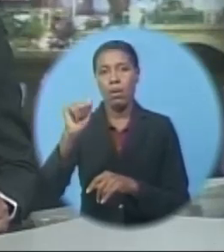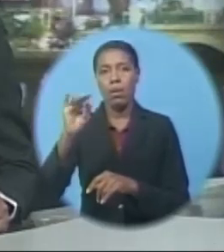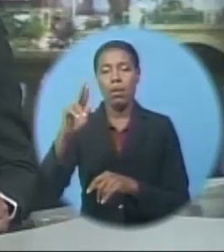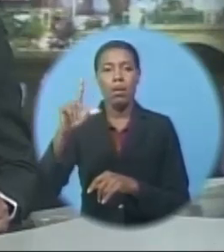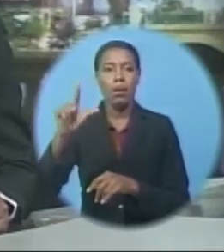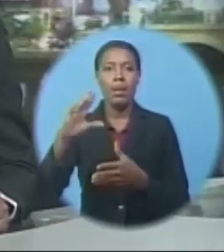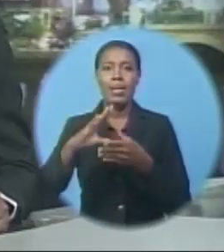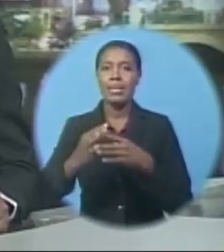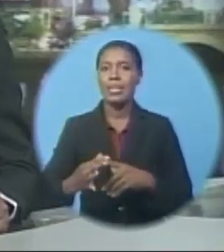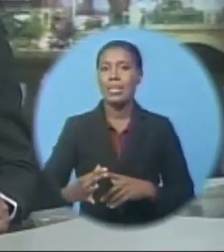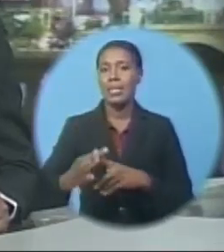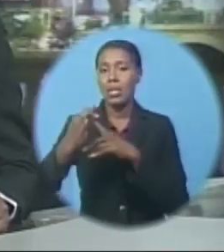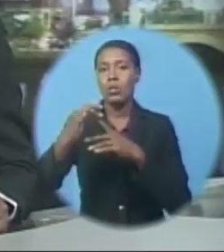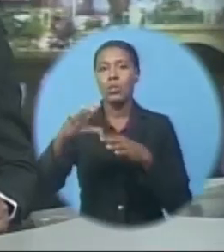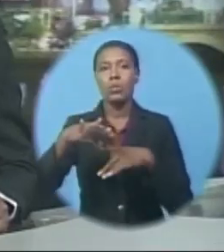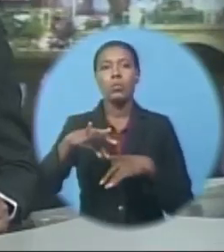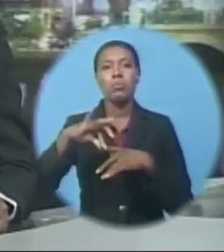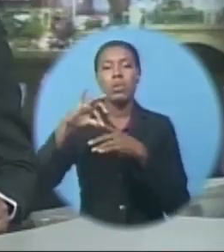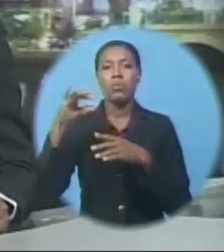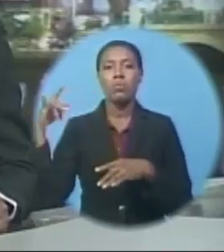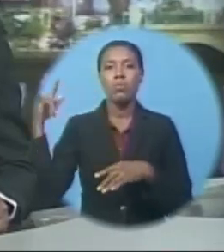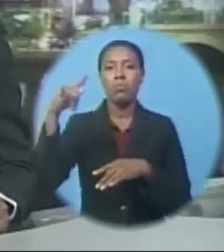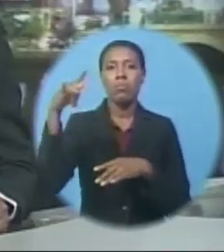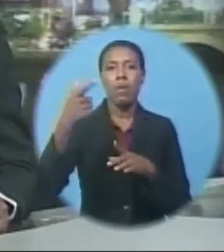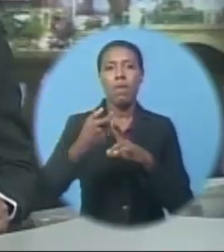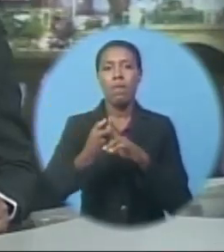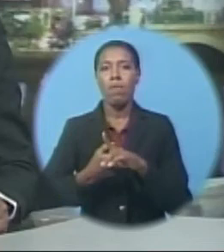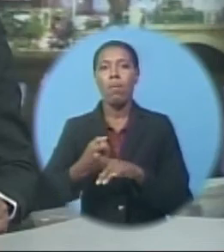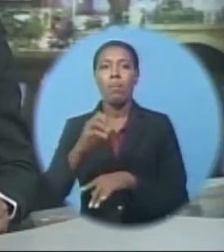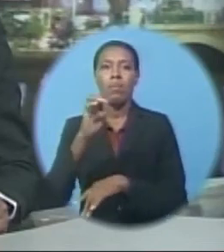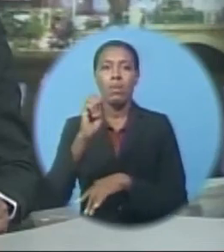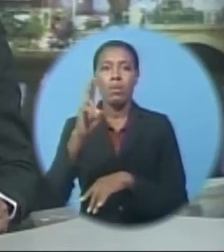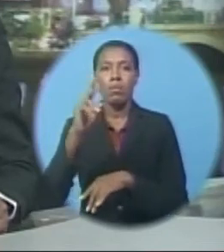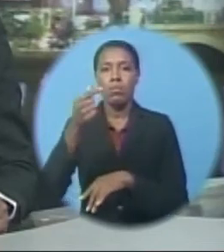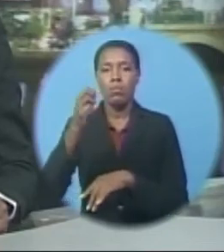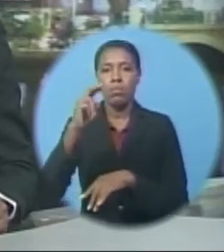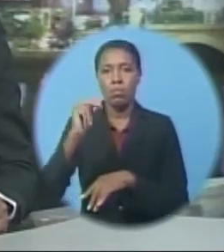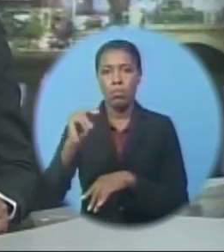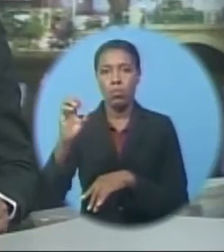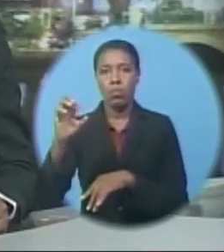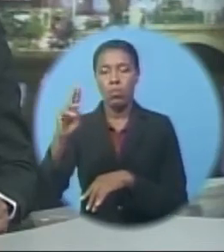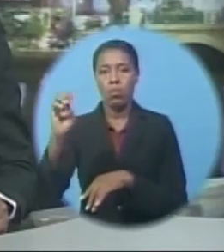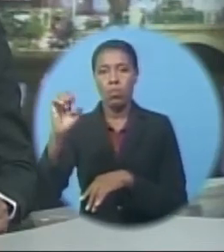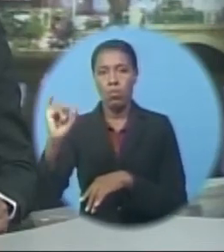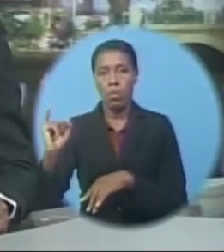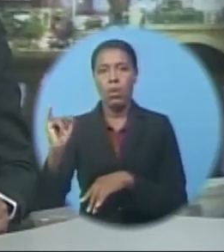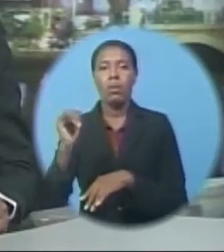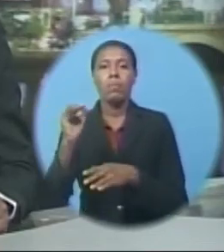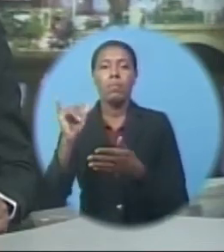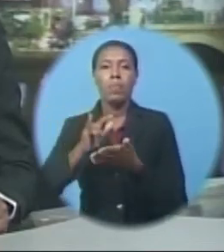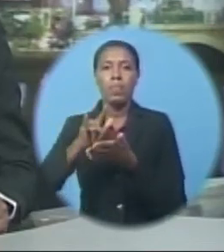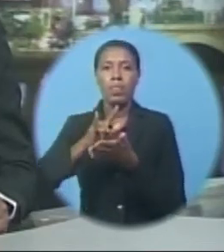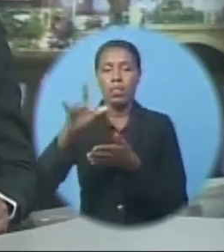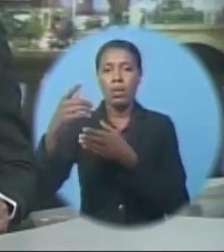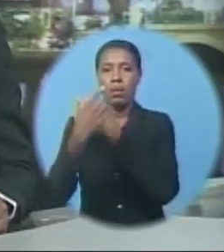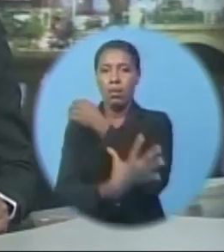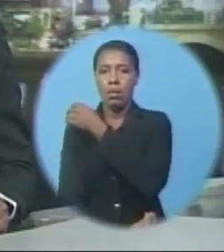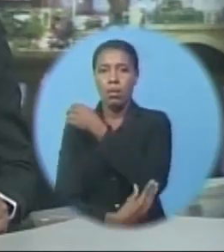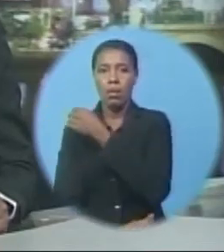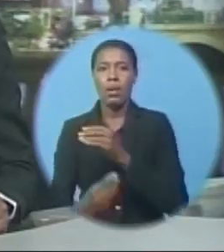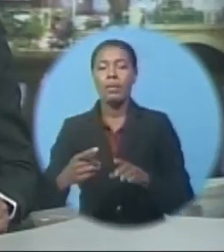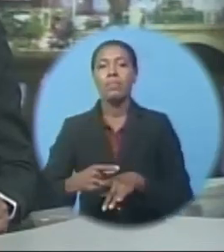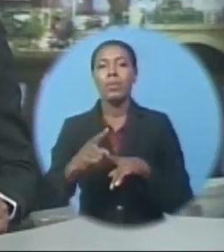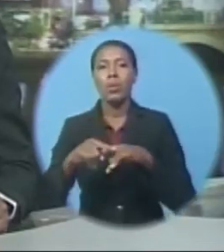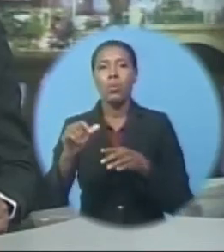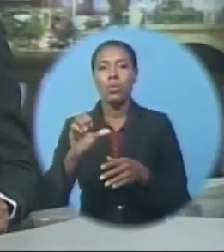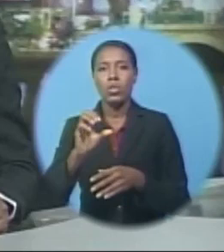operate special flights out of the Eugene F. Correa International Airport in Guyana as work continues to expand the main airport, the